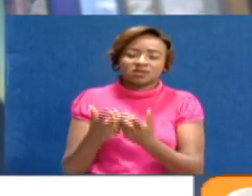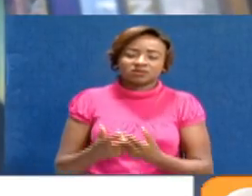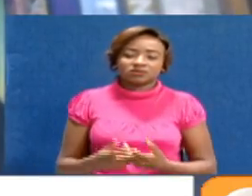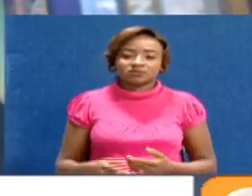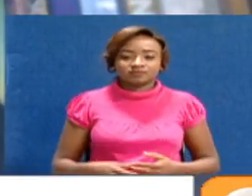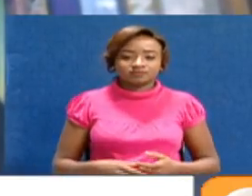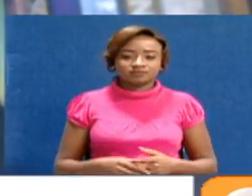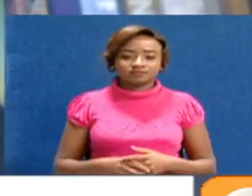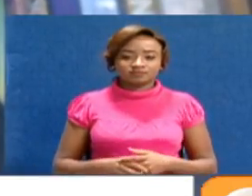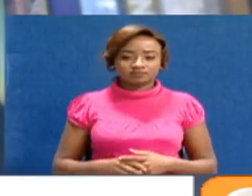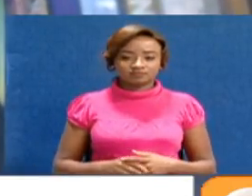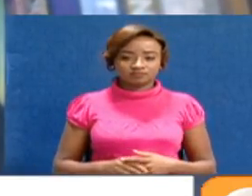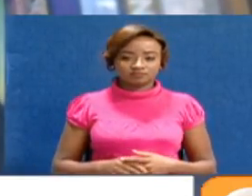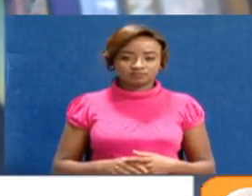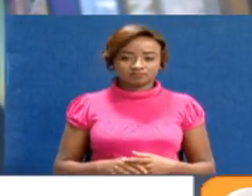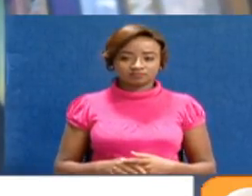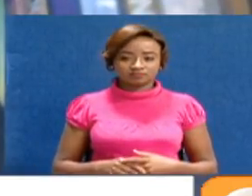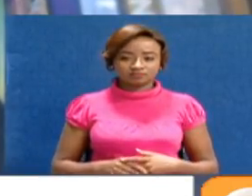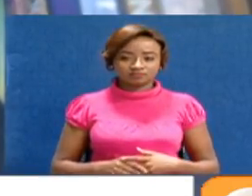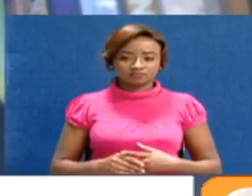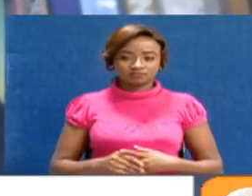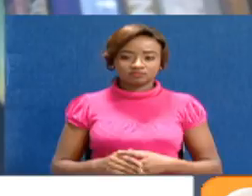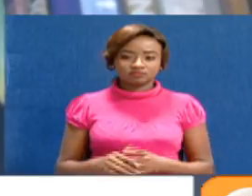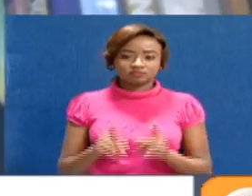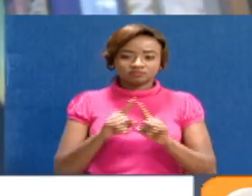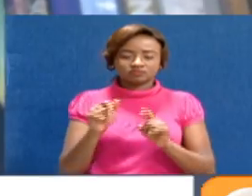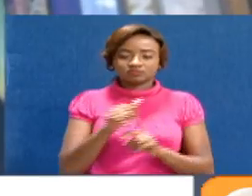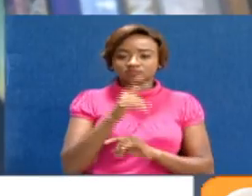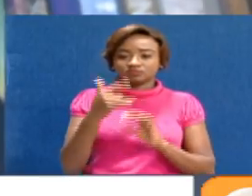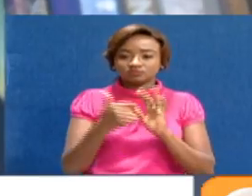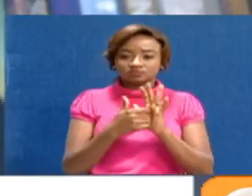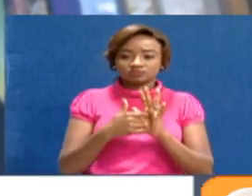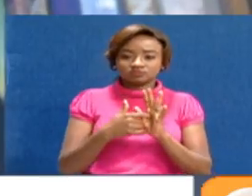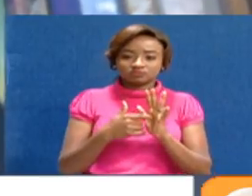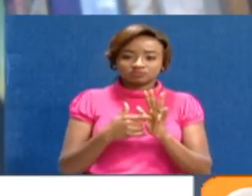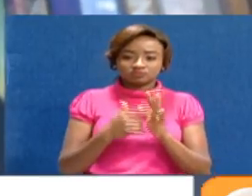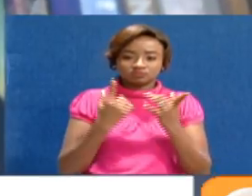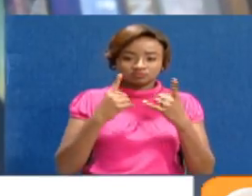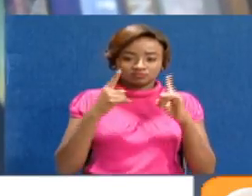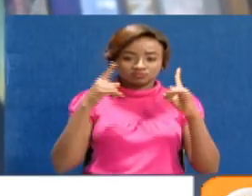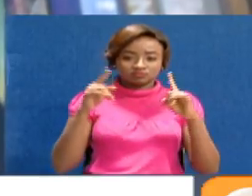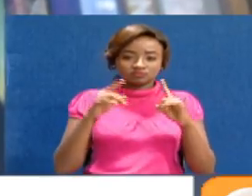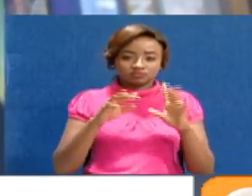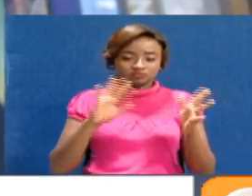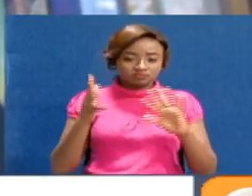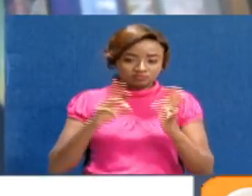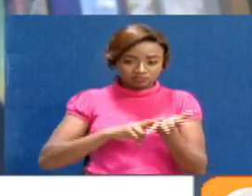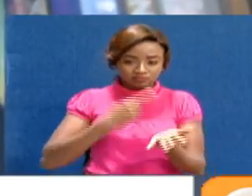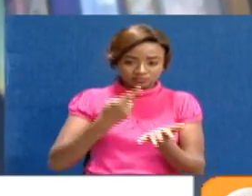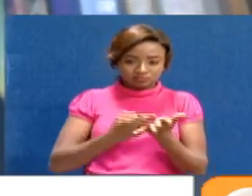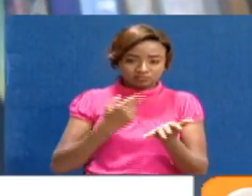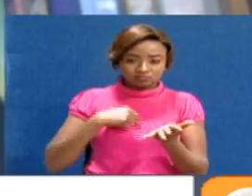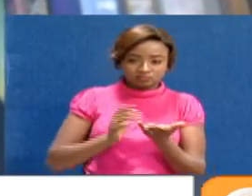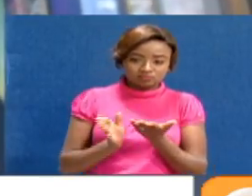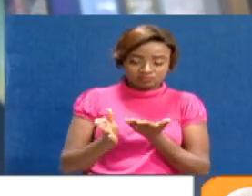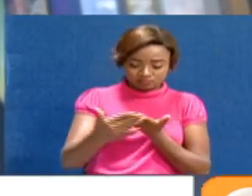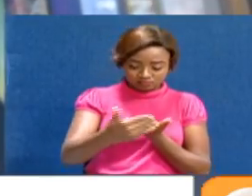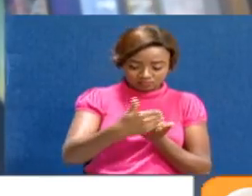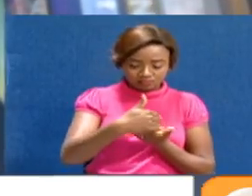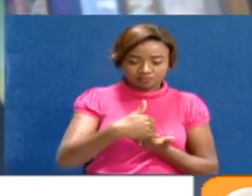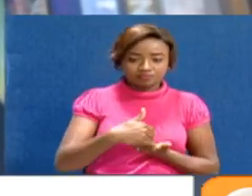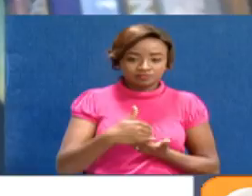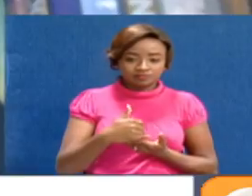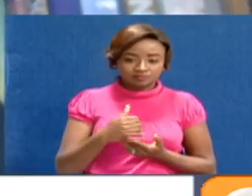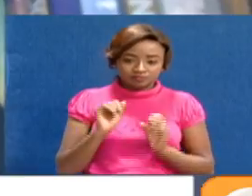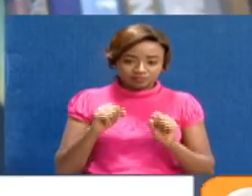other true measure of success in the fight against corruption is that we're recovering the resources that we have lost. And as